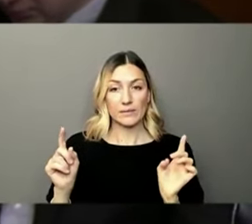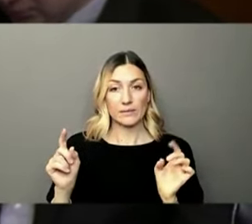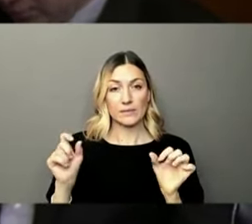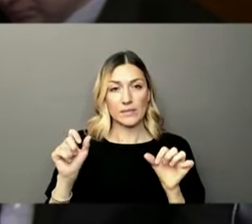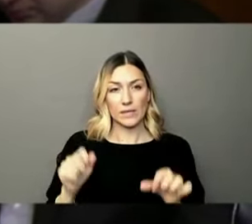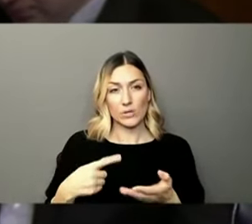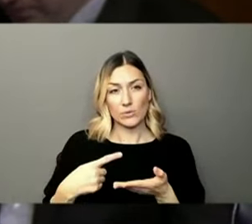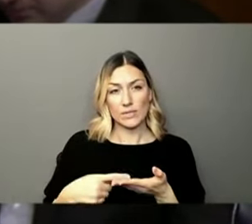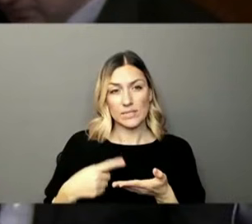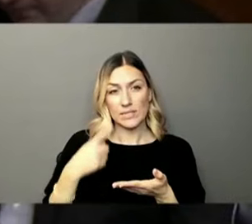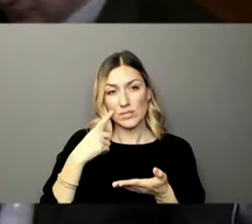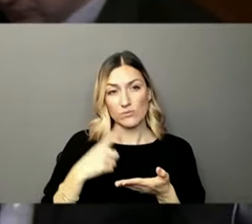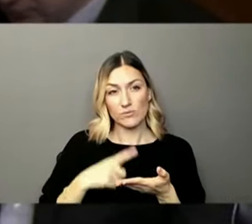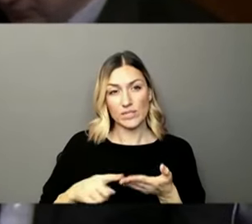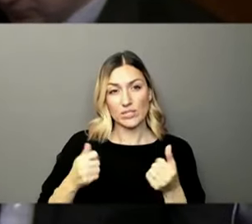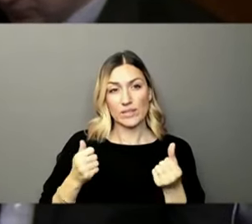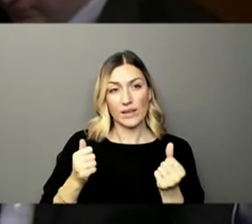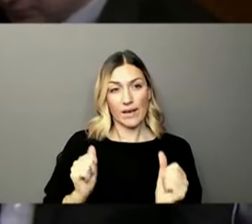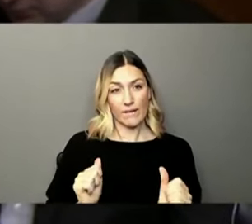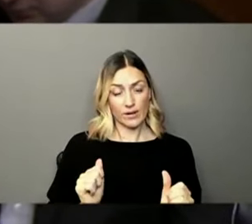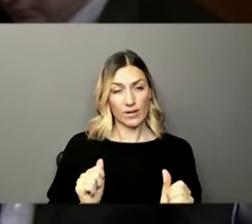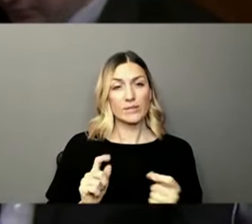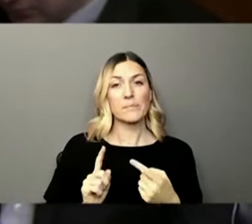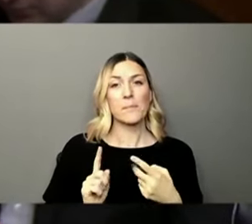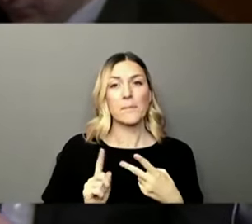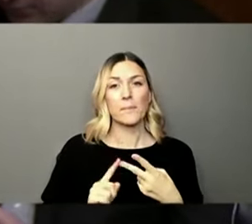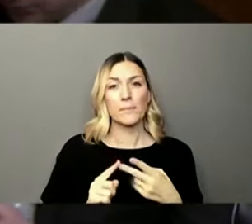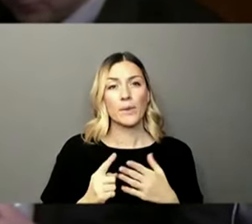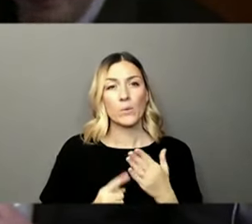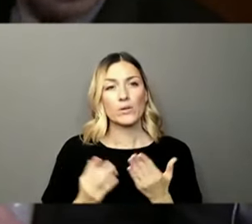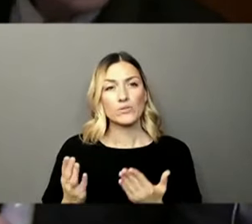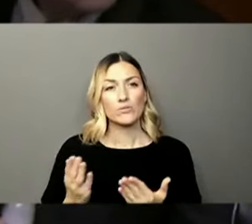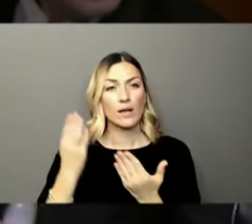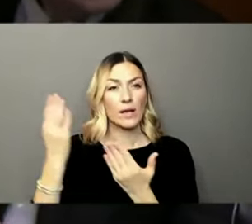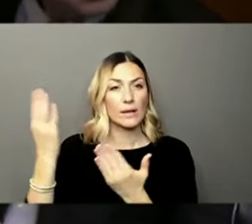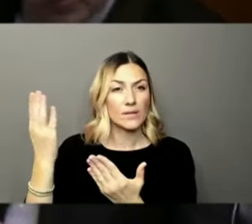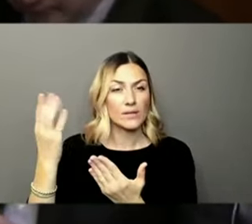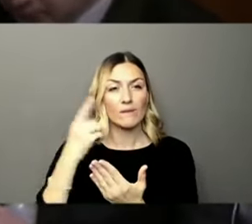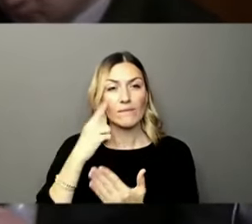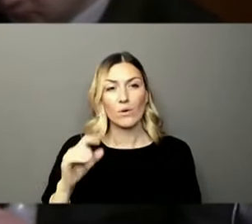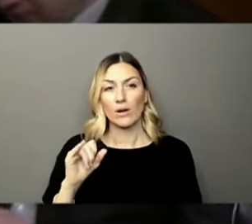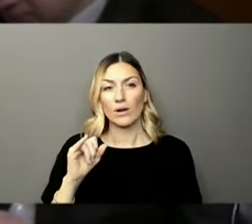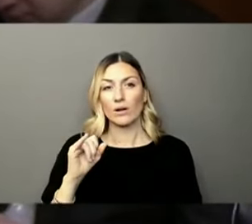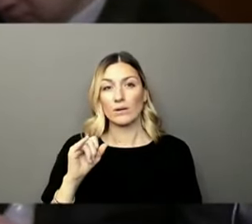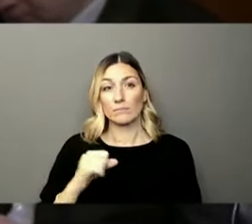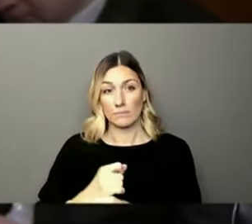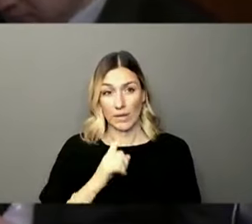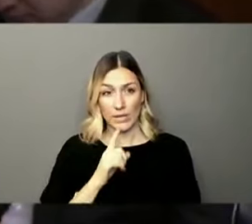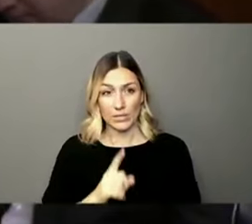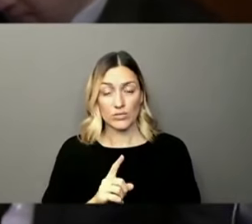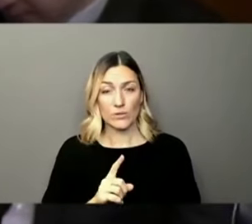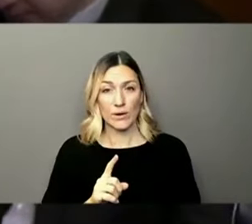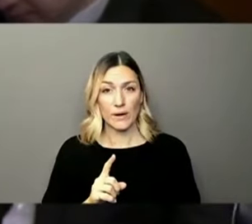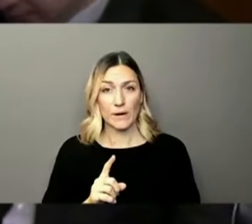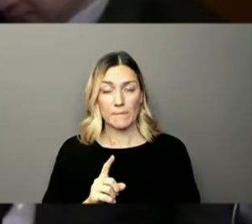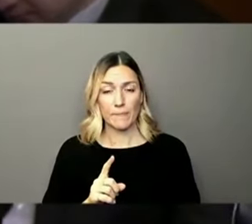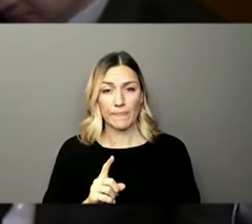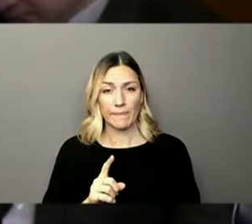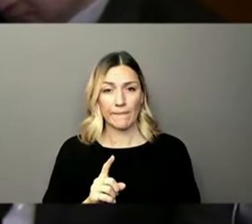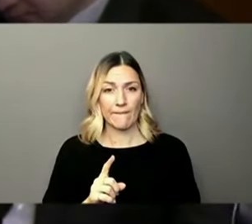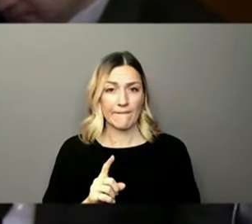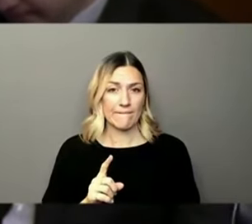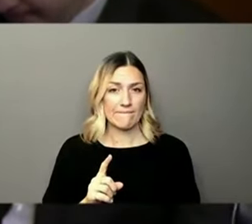research efforts that you're aware of, and then what your recommendations for ensuring that just more